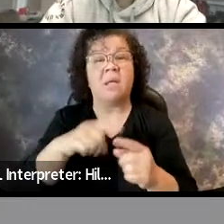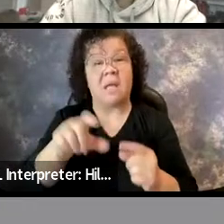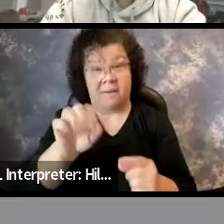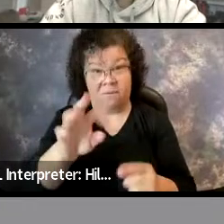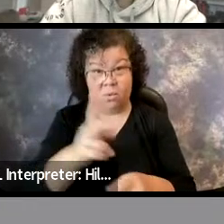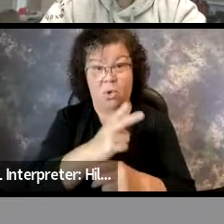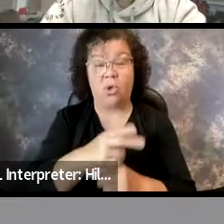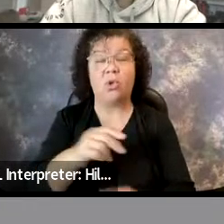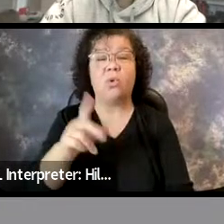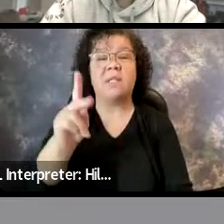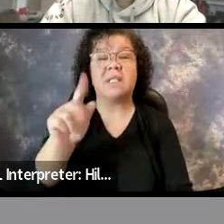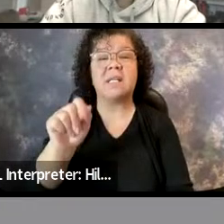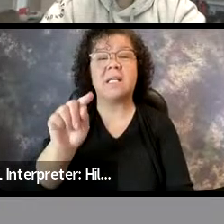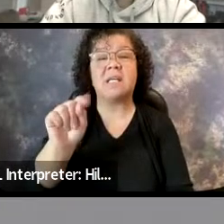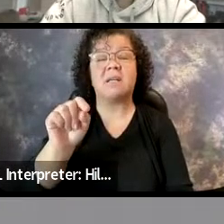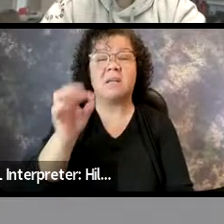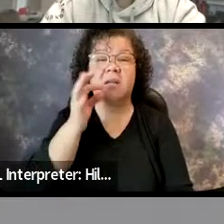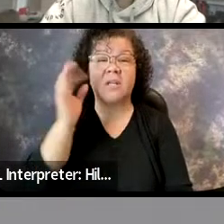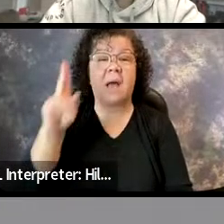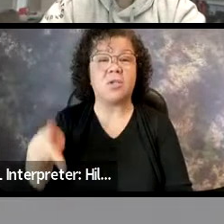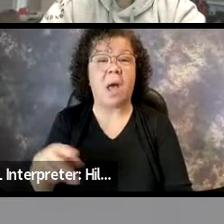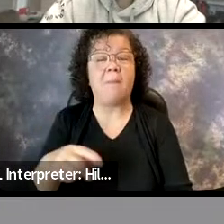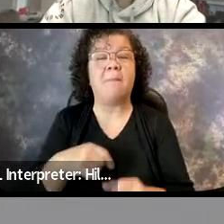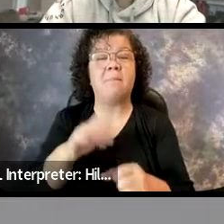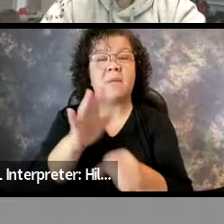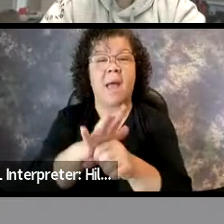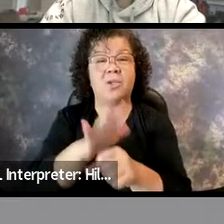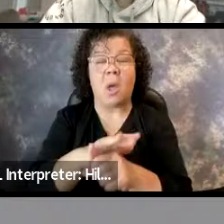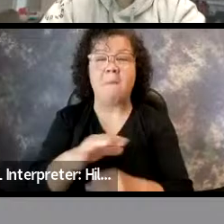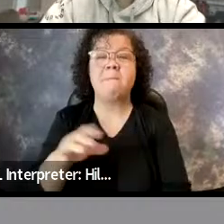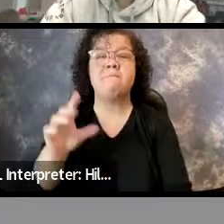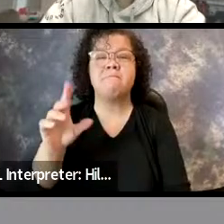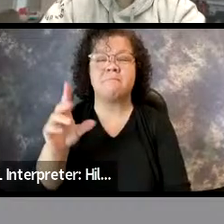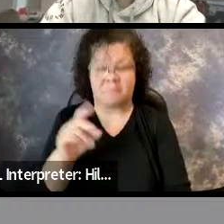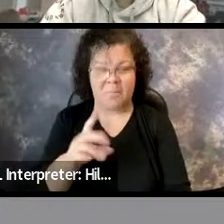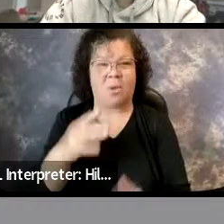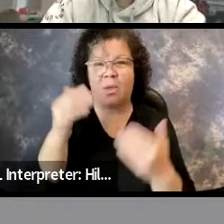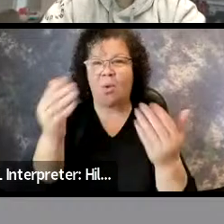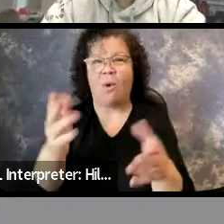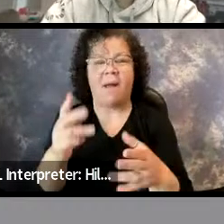hash browns or whatever it might be, habanero ketchup, you should give it a shot.